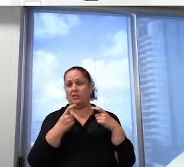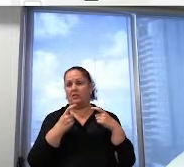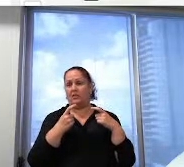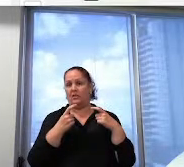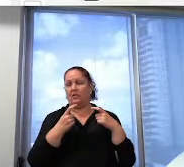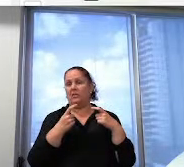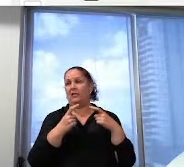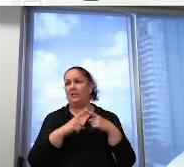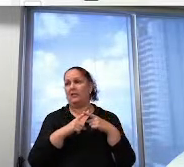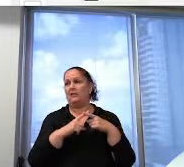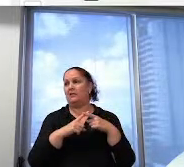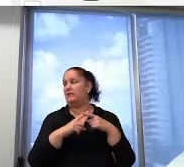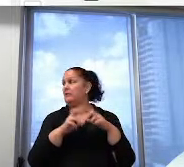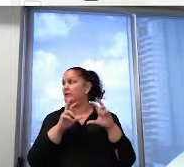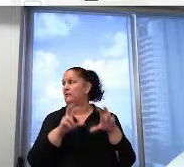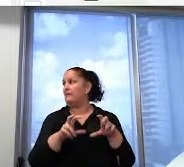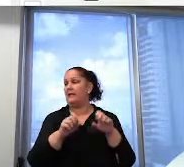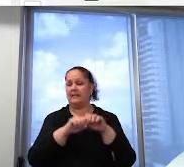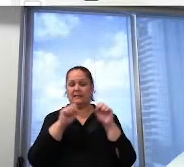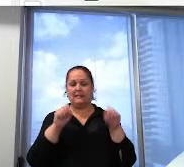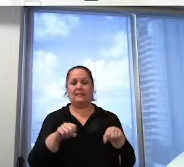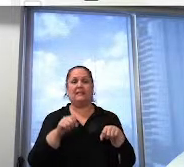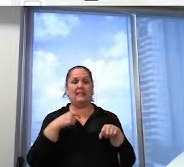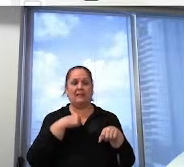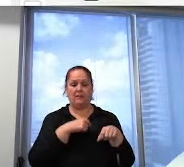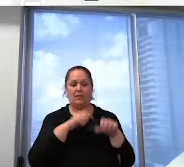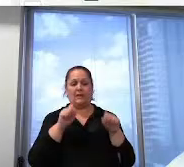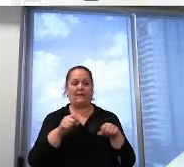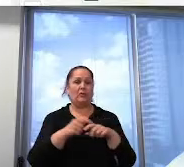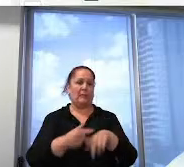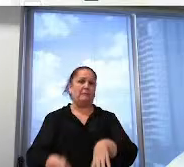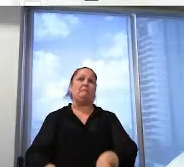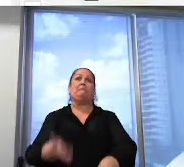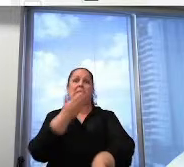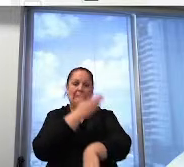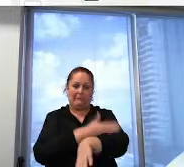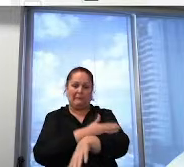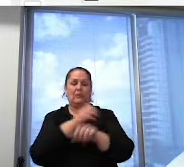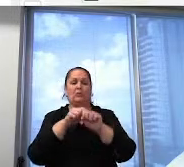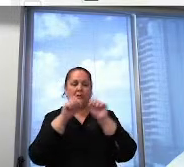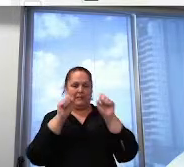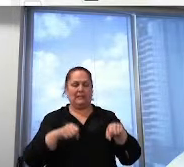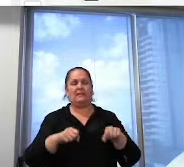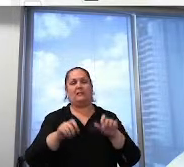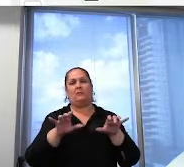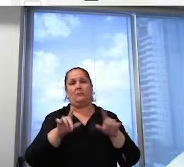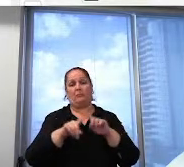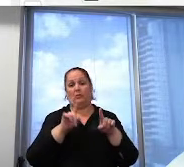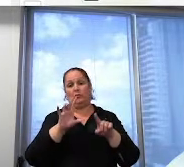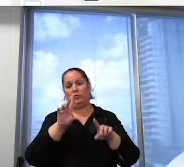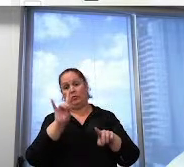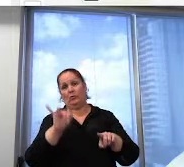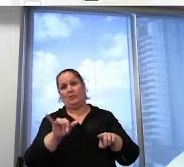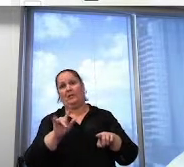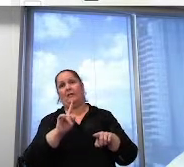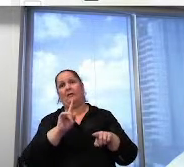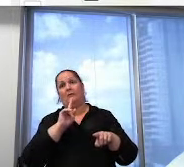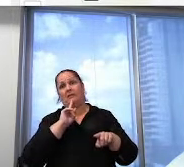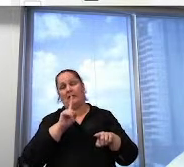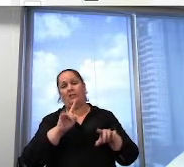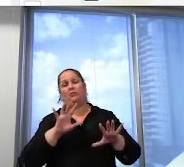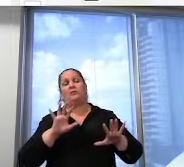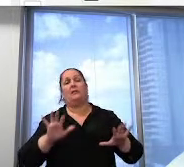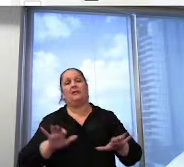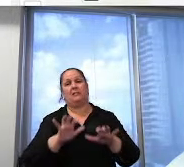of people. We have to invest in stabilizing the system, and we have to make significant improvements to the system. And in order to do that, we need the